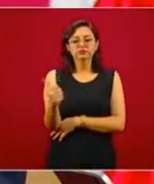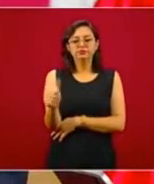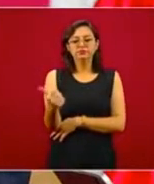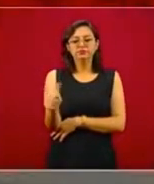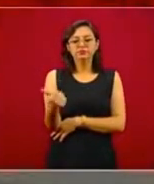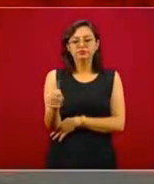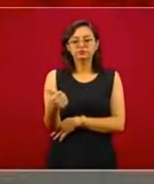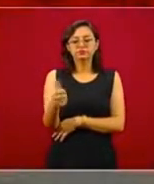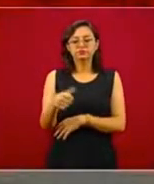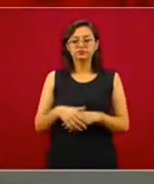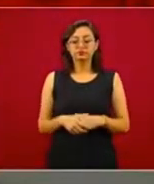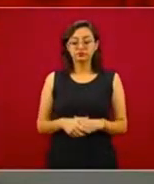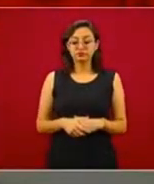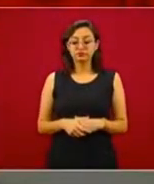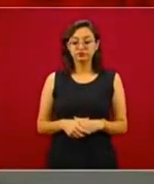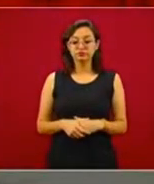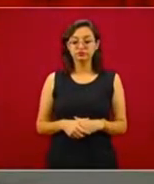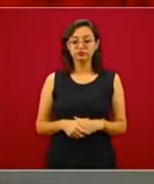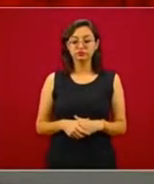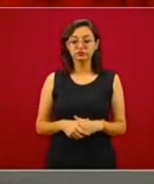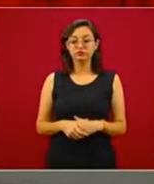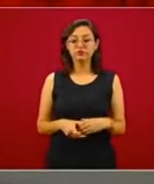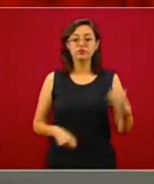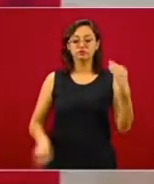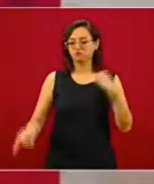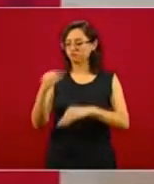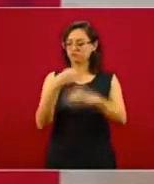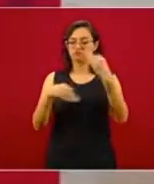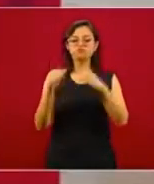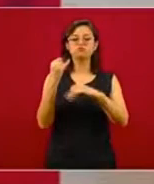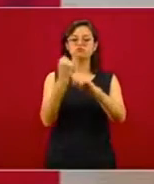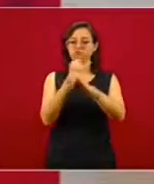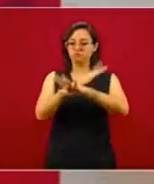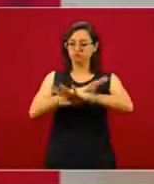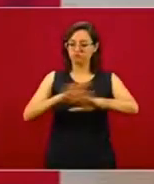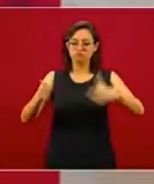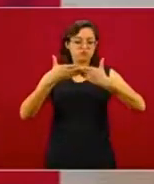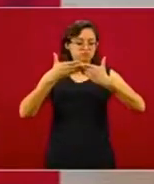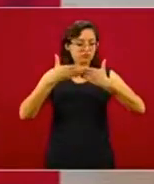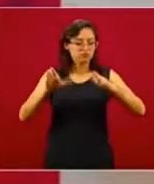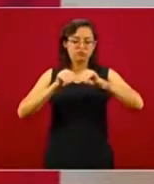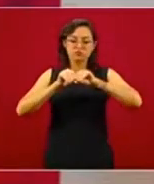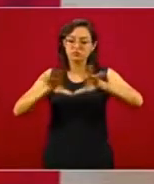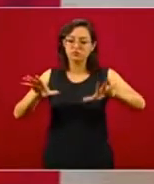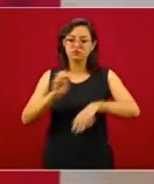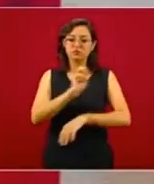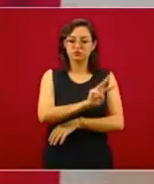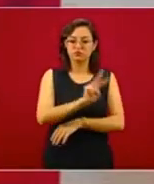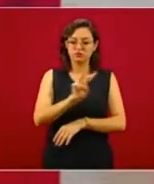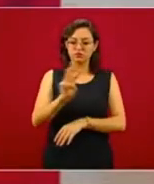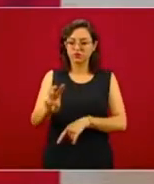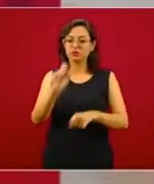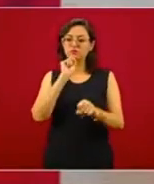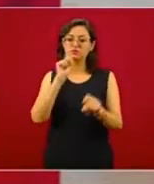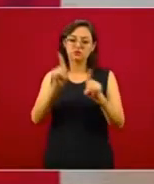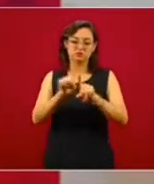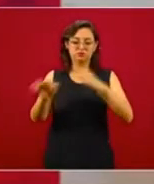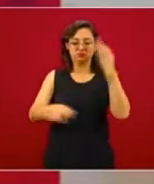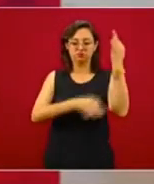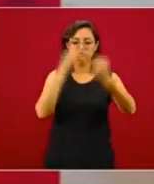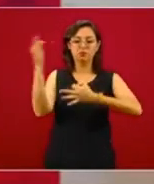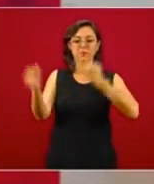the 8th and 9th of August, and 15th and 16th of August. All of this is going to be published on